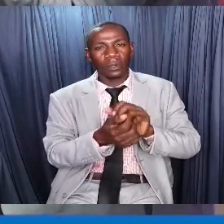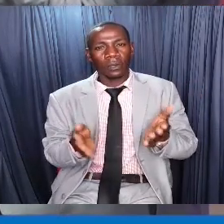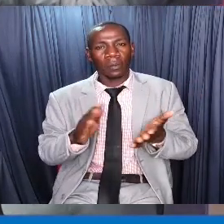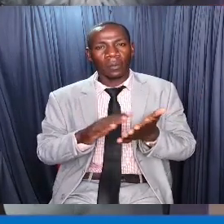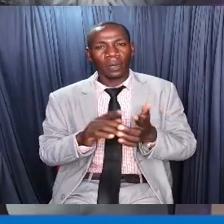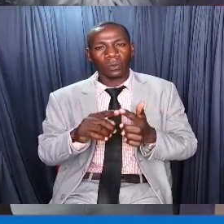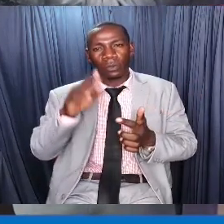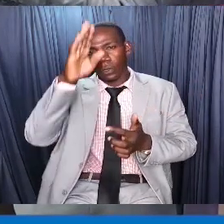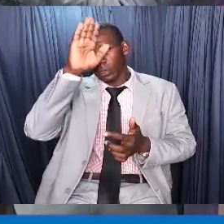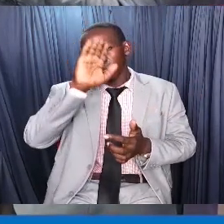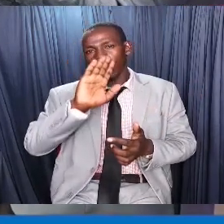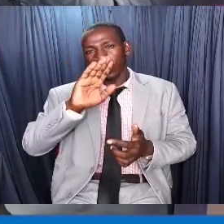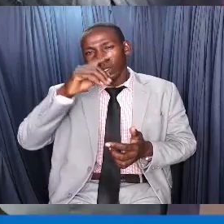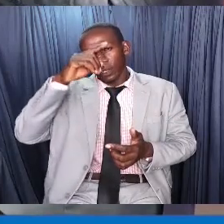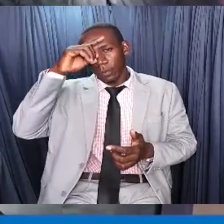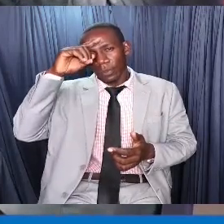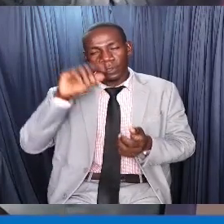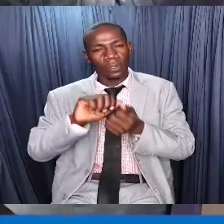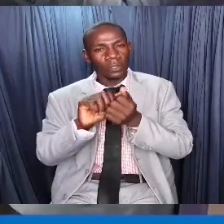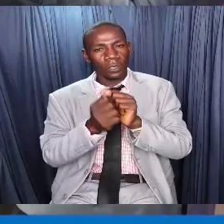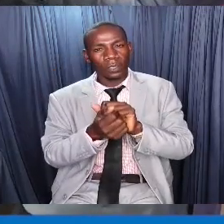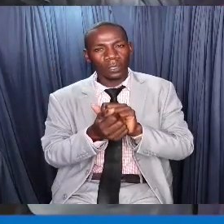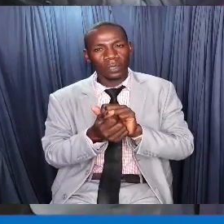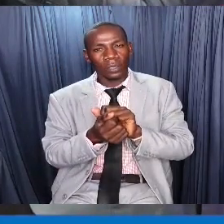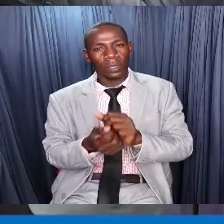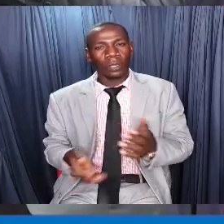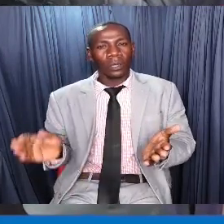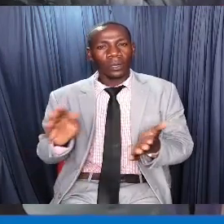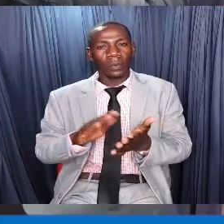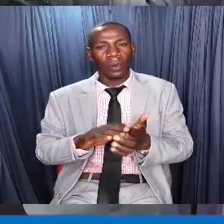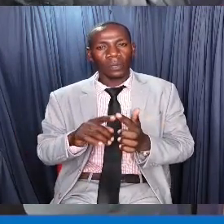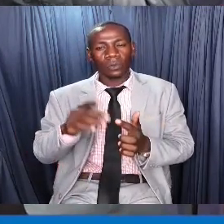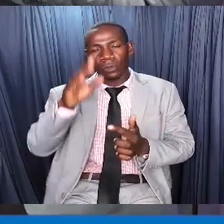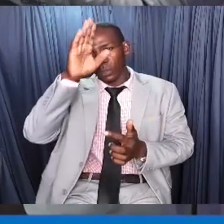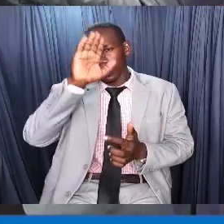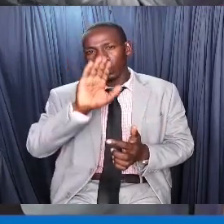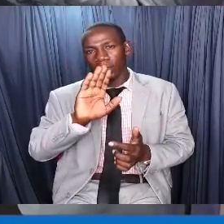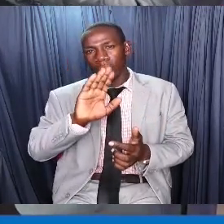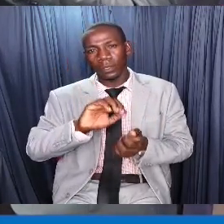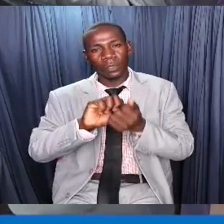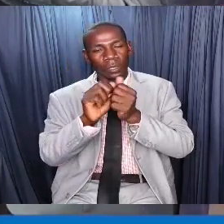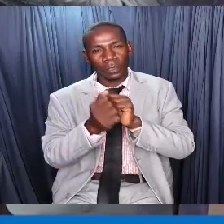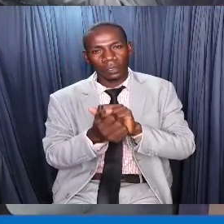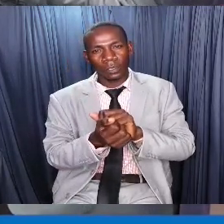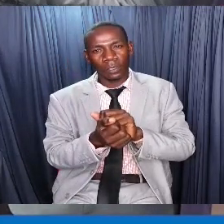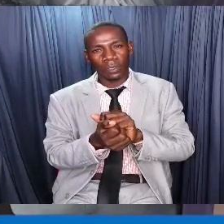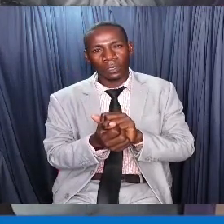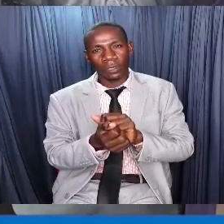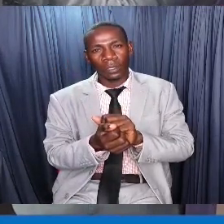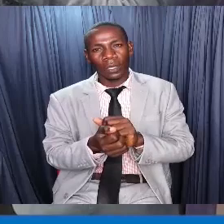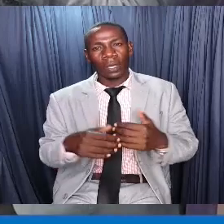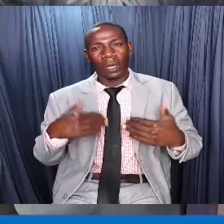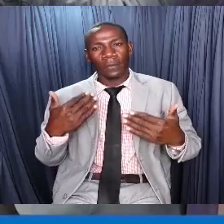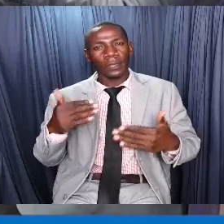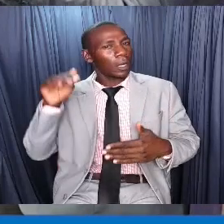Mungu. And returning unto God. Kwa sababu ya kugeuka. Because of changing his way. Na kumrudia Mungu. And returning unto God. Aligeuka. He turned. Aliposikia